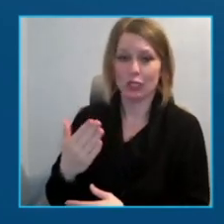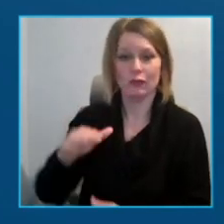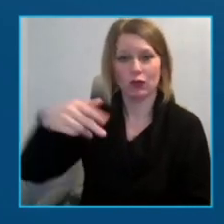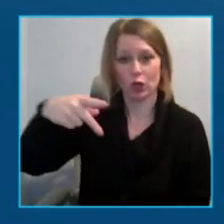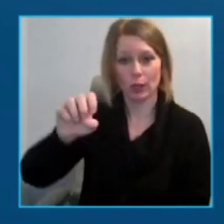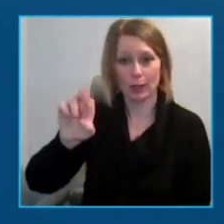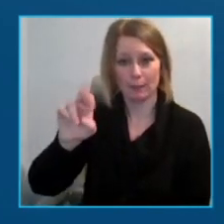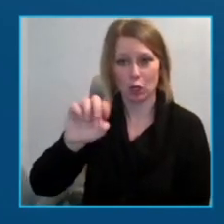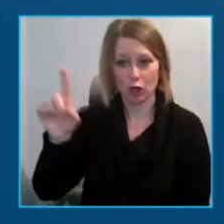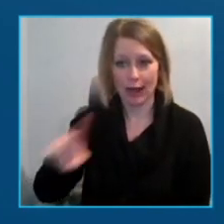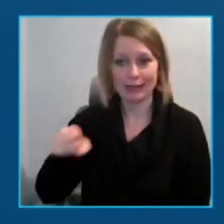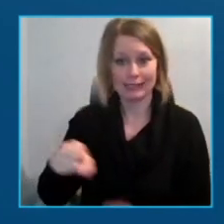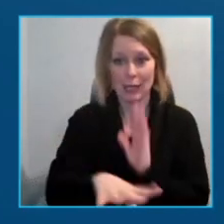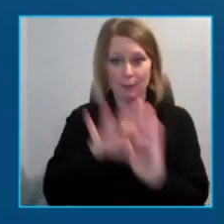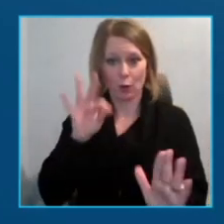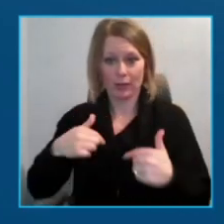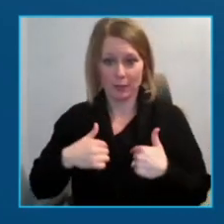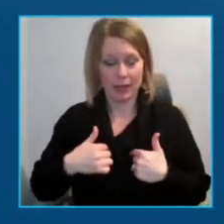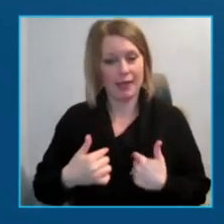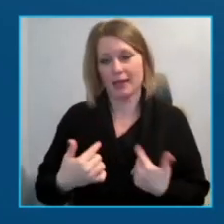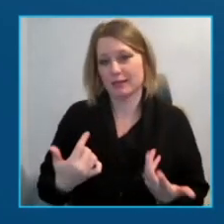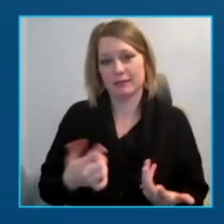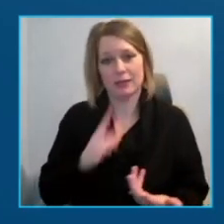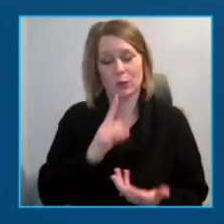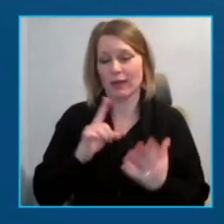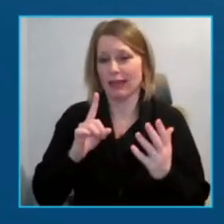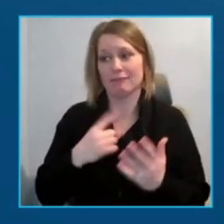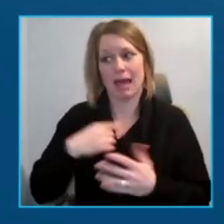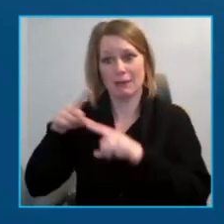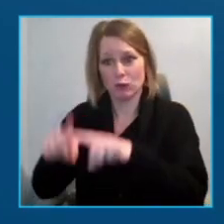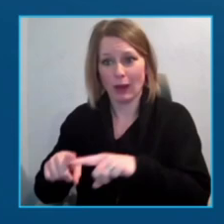guys are great, and I've relied on a number of you for things